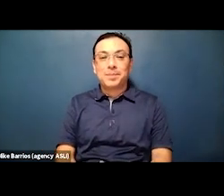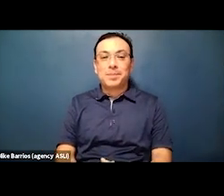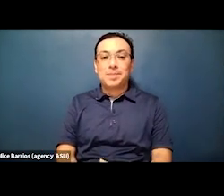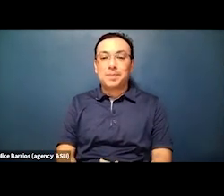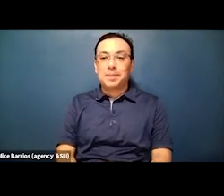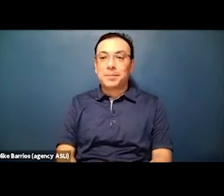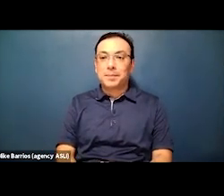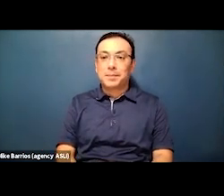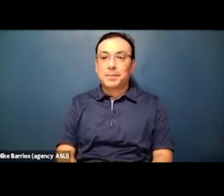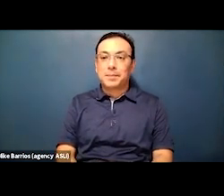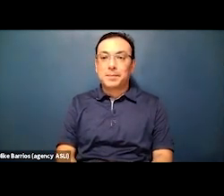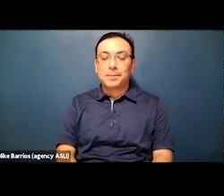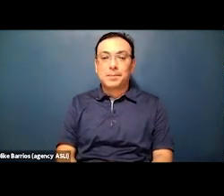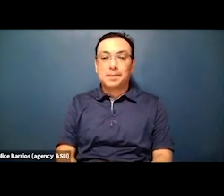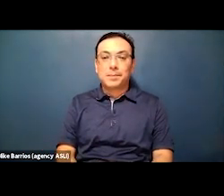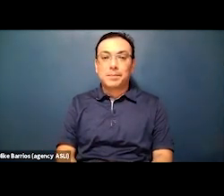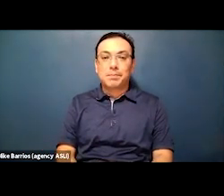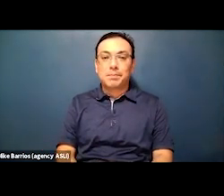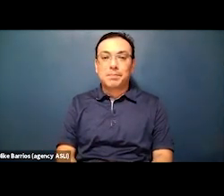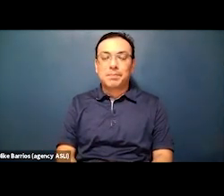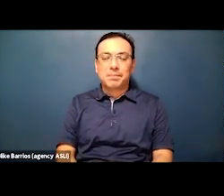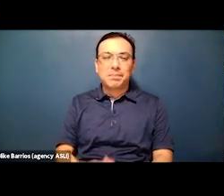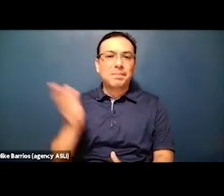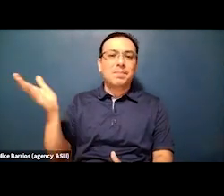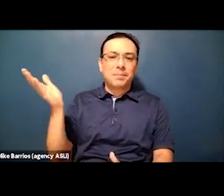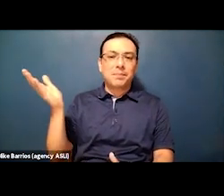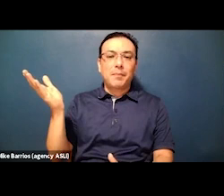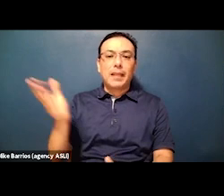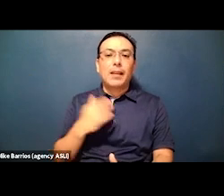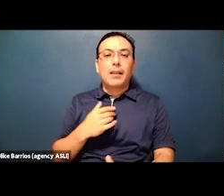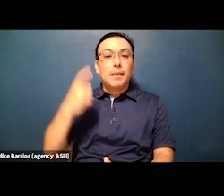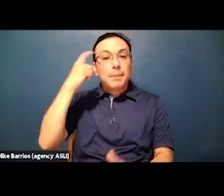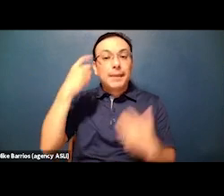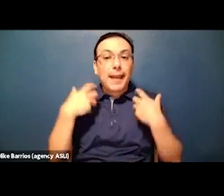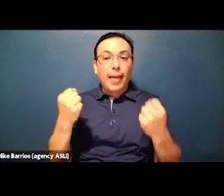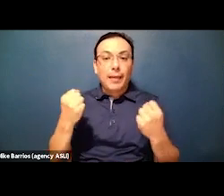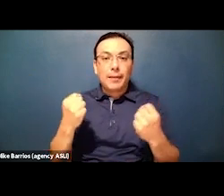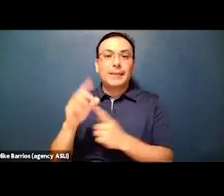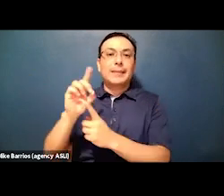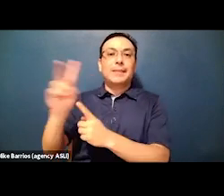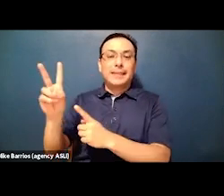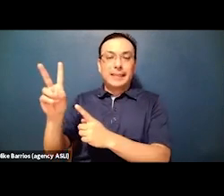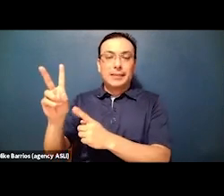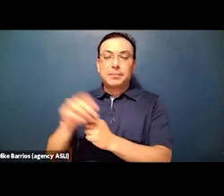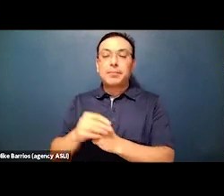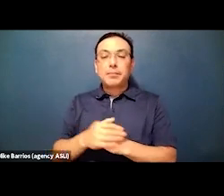This is sort of an end piece here, but mental health and domestic violence, you know, with the good always comes the